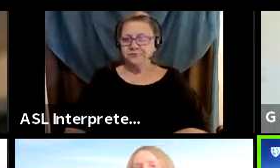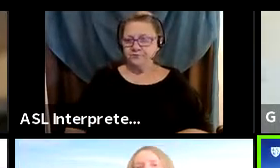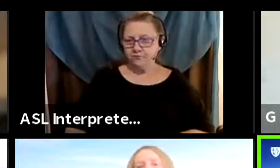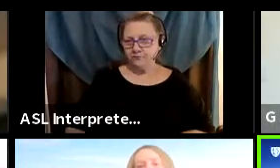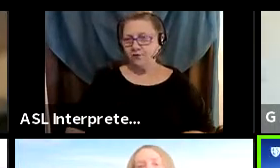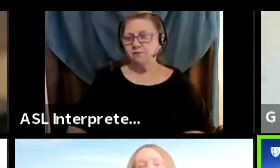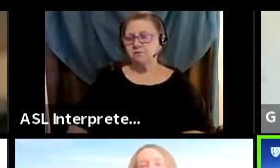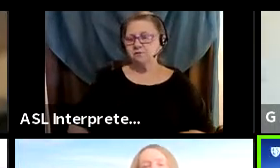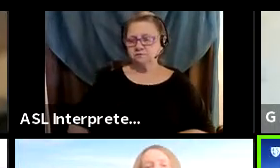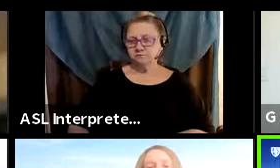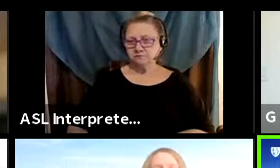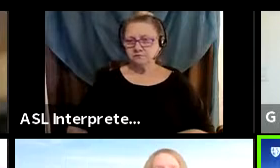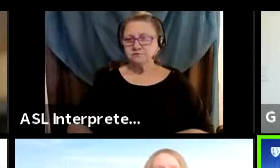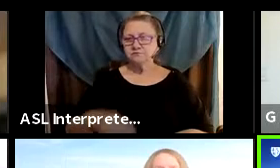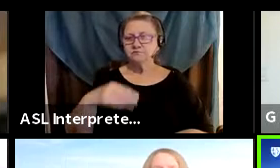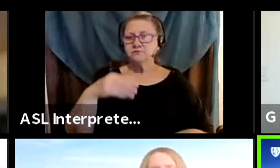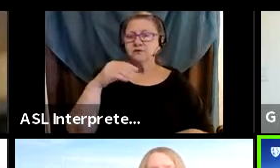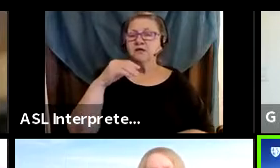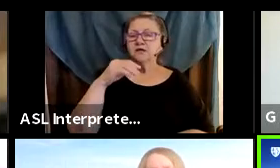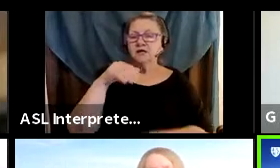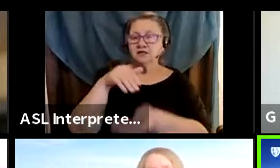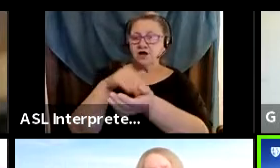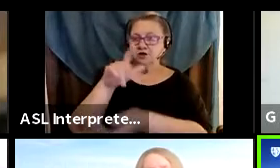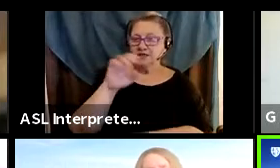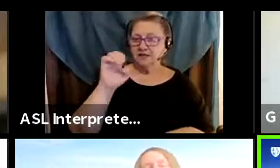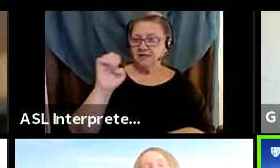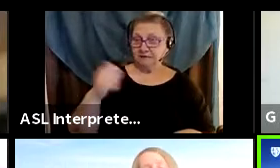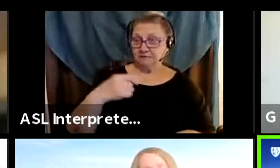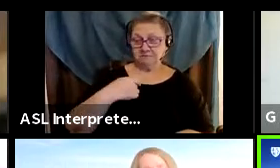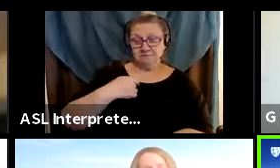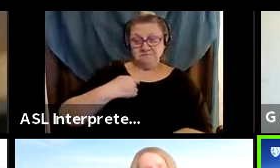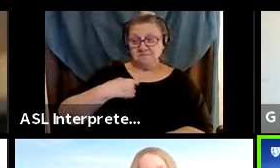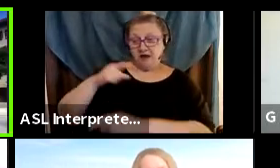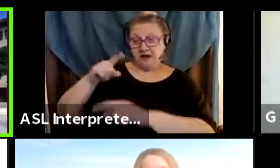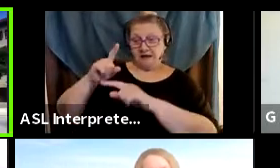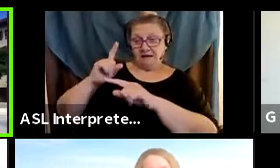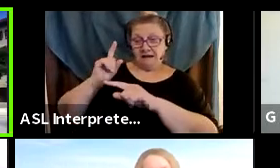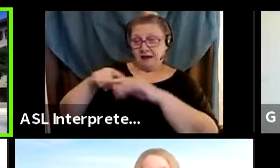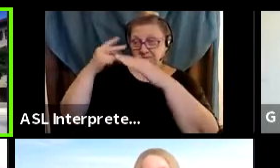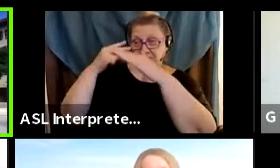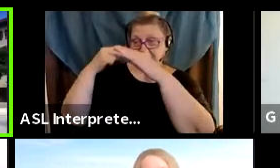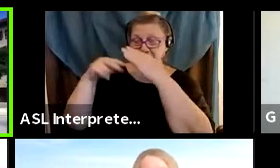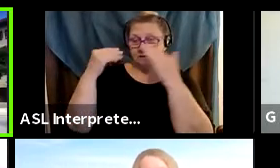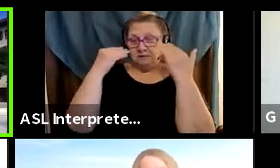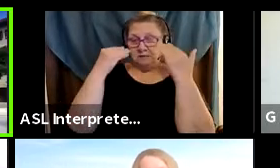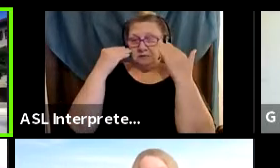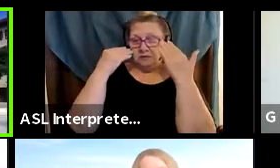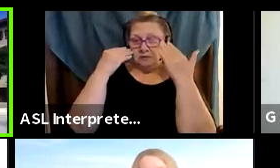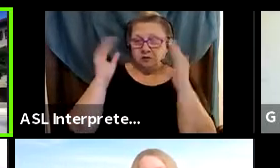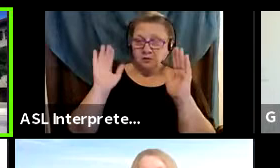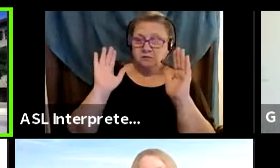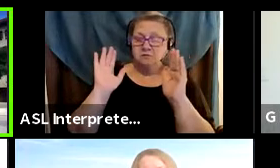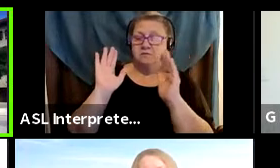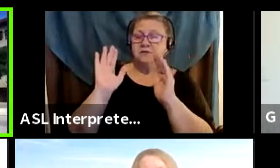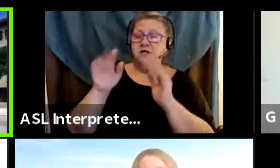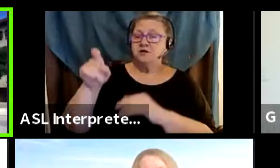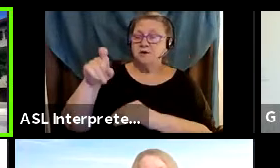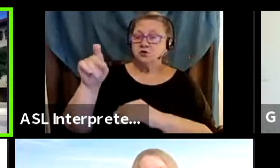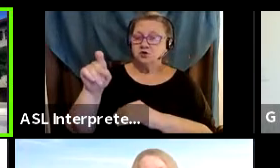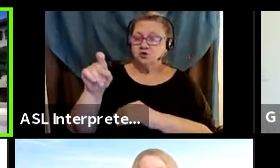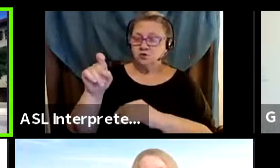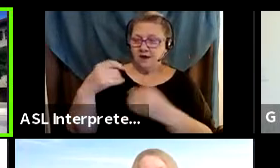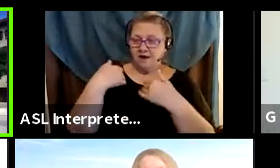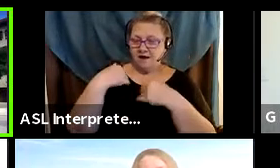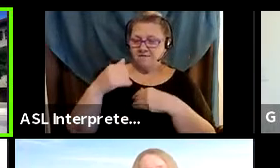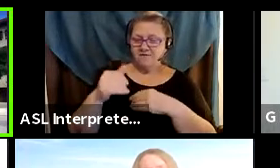So I can't really predict in terms of what I would say is there's supposed to be another ACIP